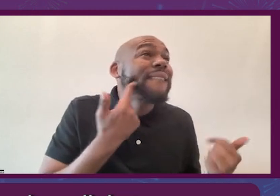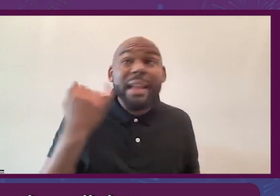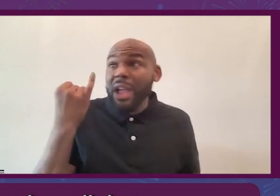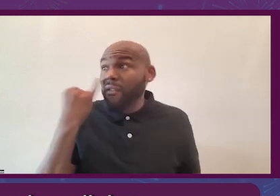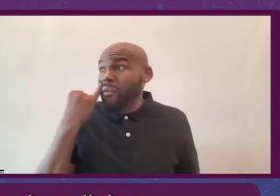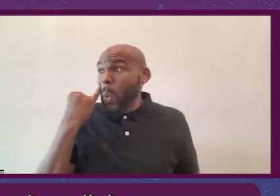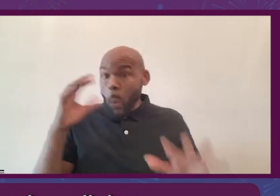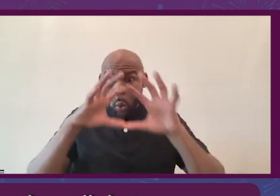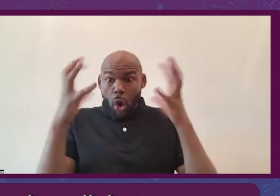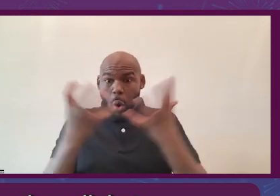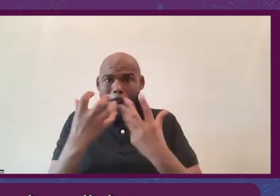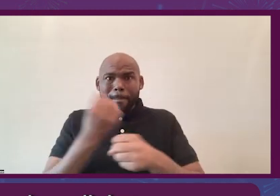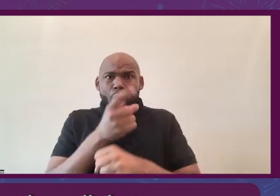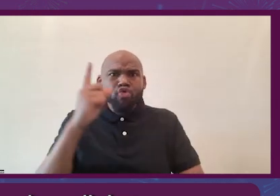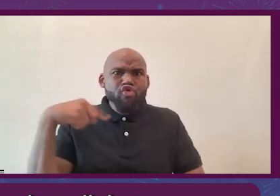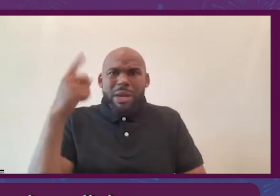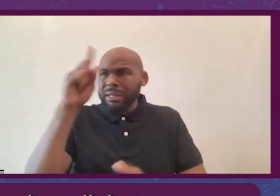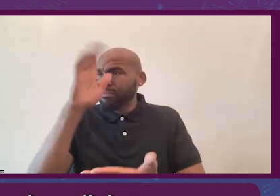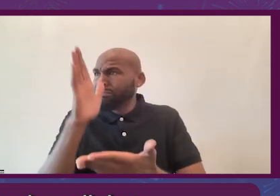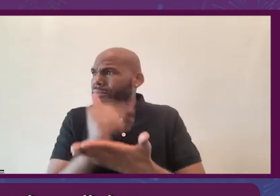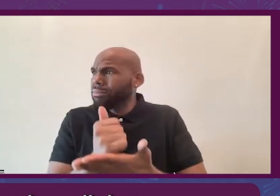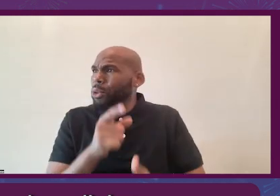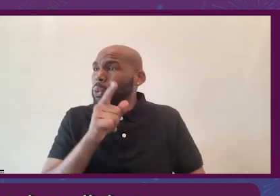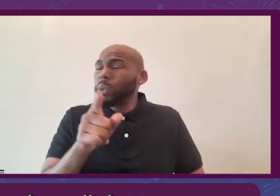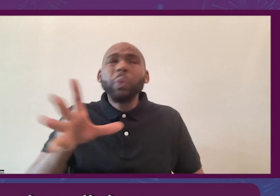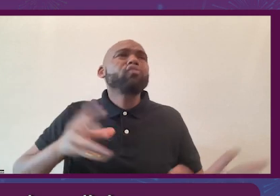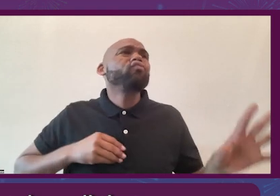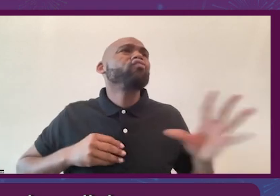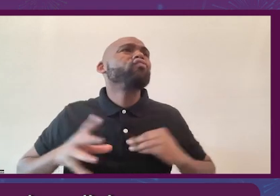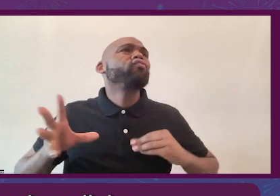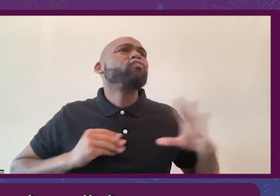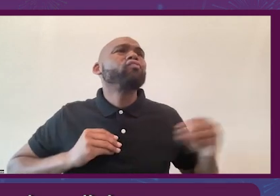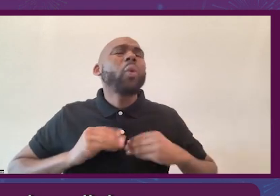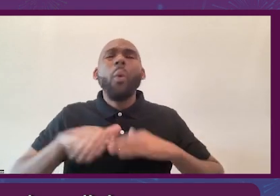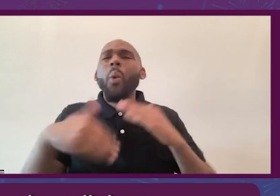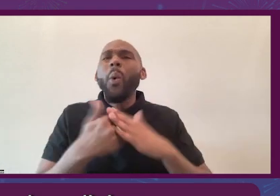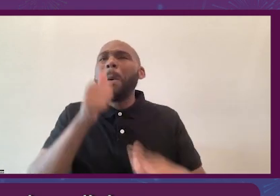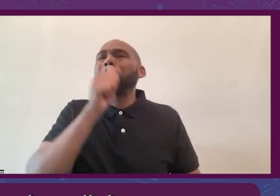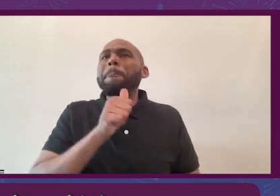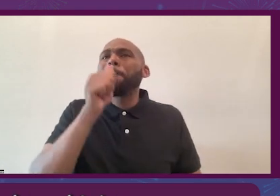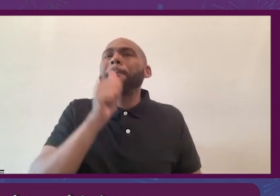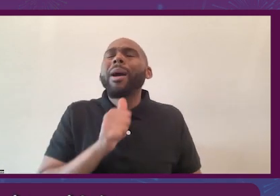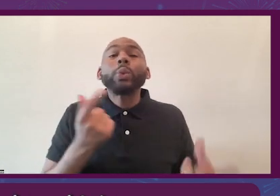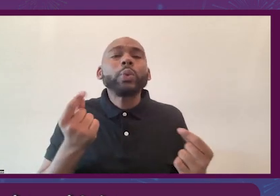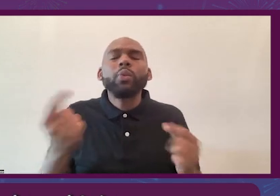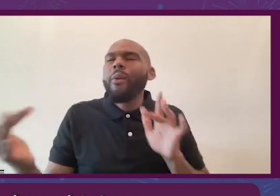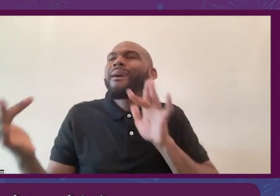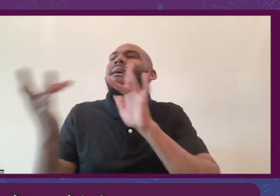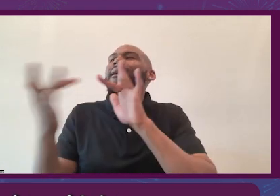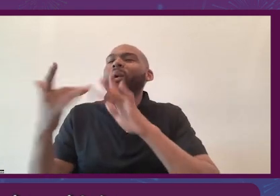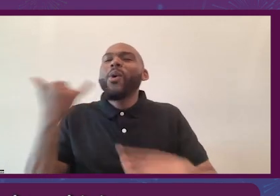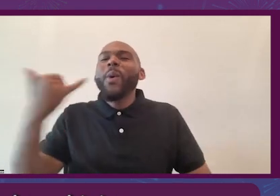crazy and you've taken all that you can bear, you call me up, 'cause you know I'll be